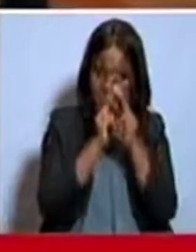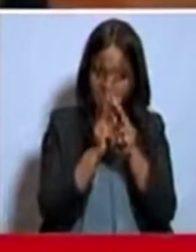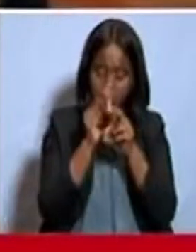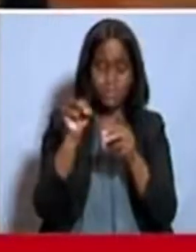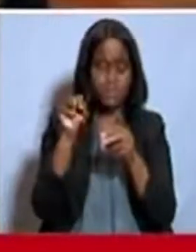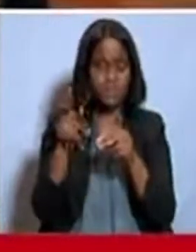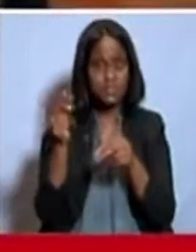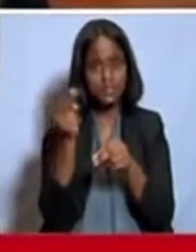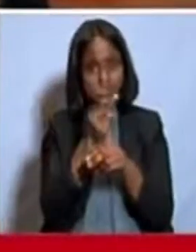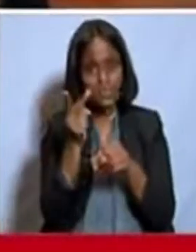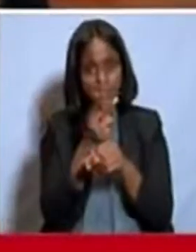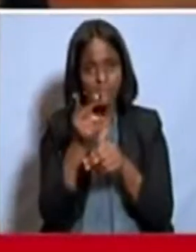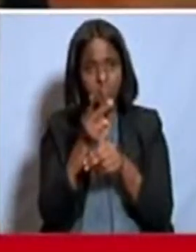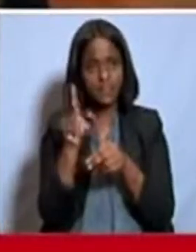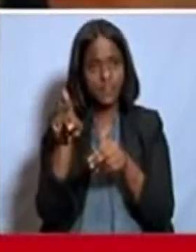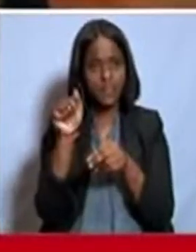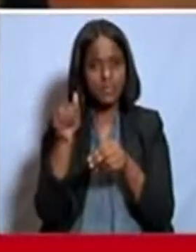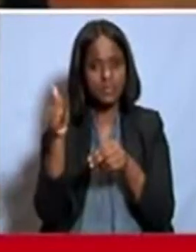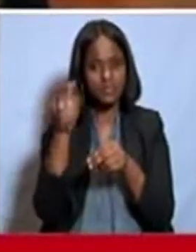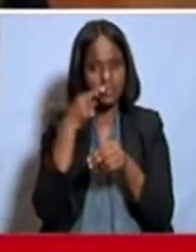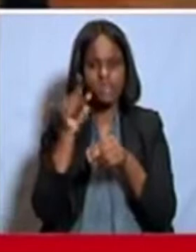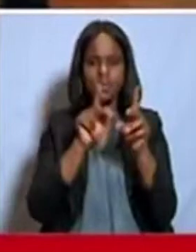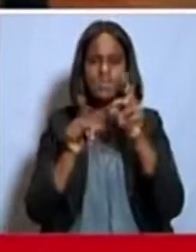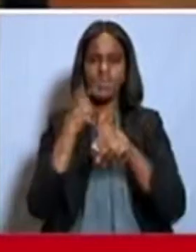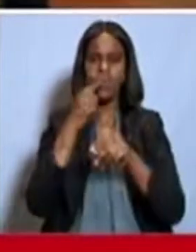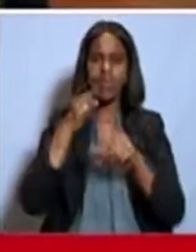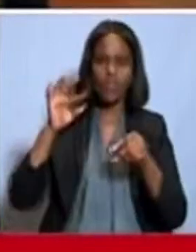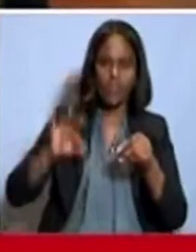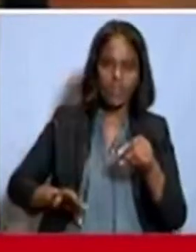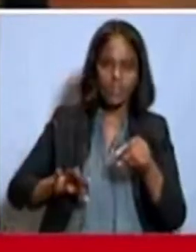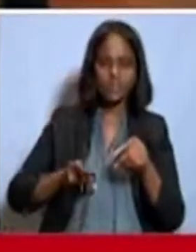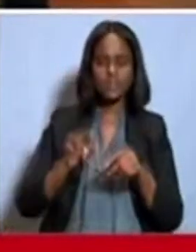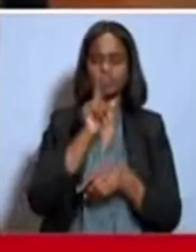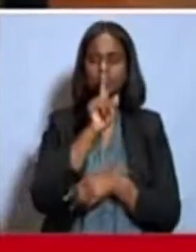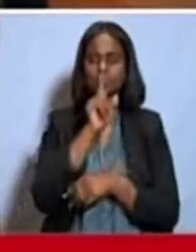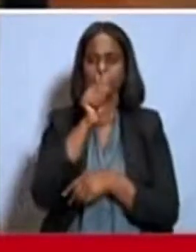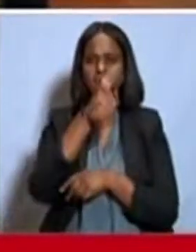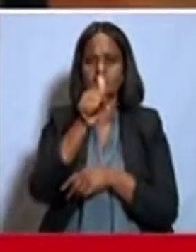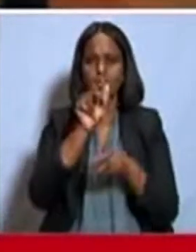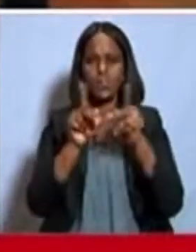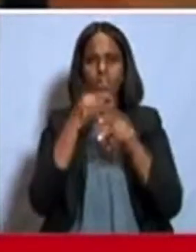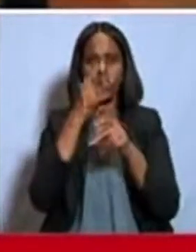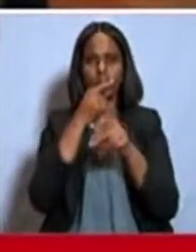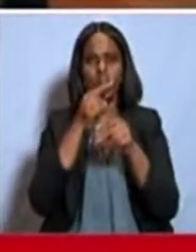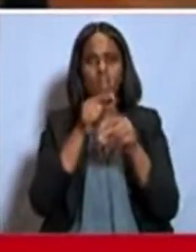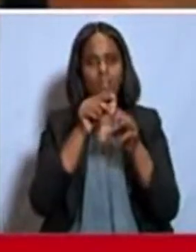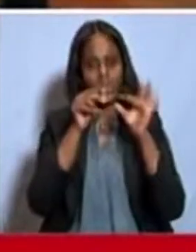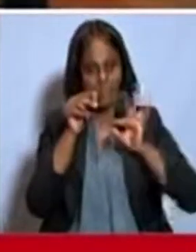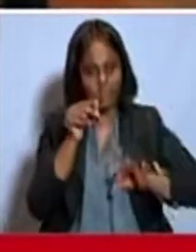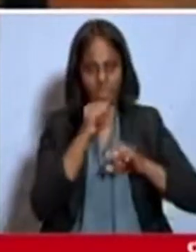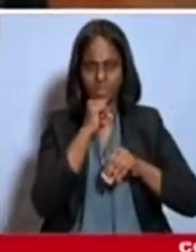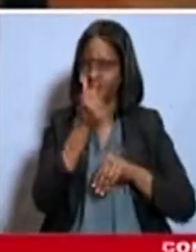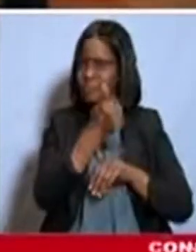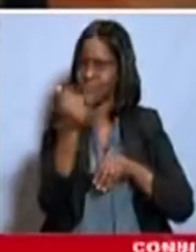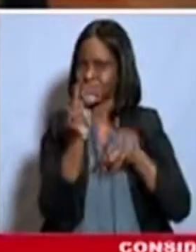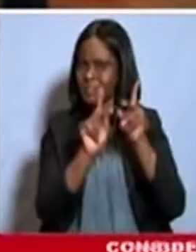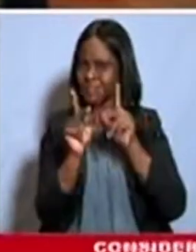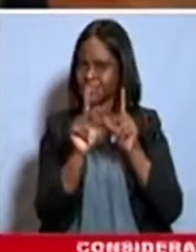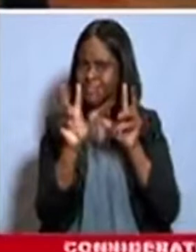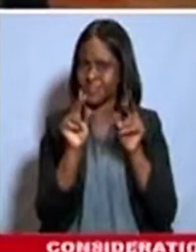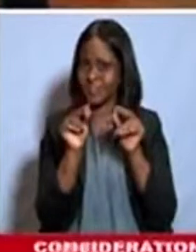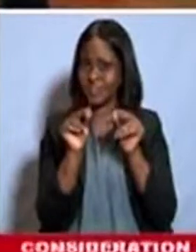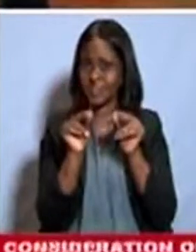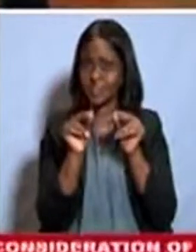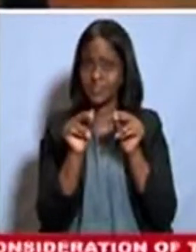Controlling officer, you are saying the people that benefited are the actual people that should have benefited, not otherwise.